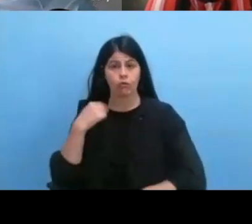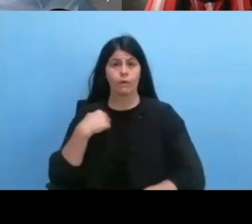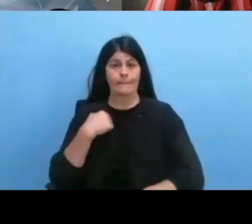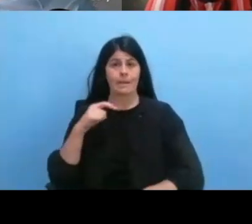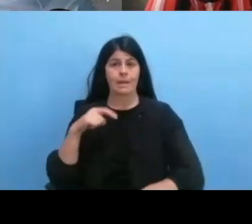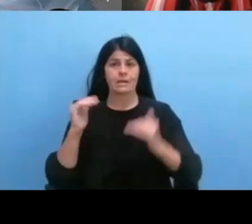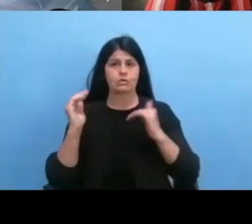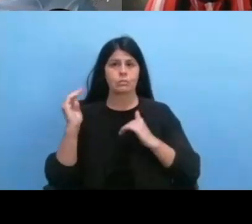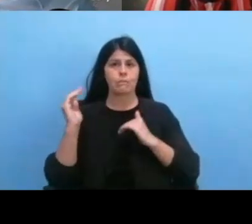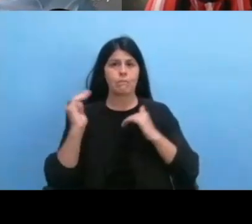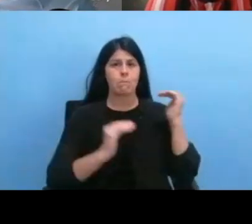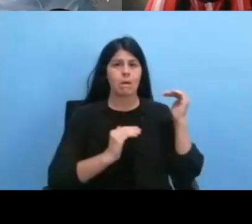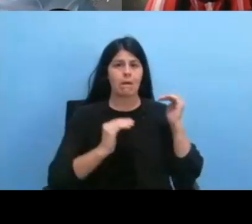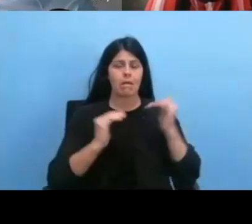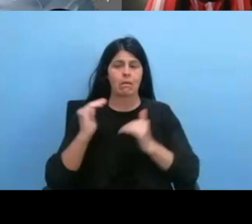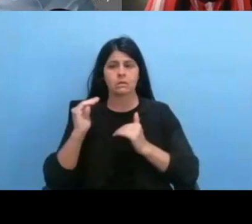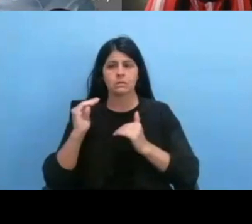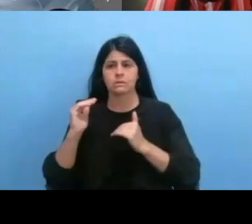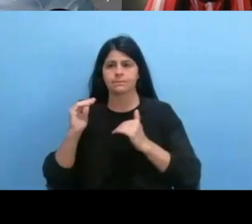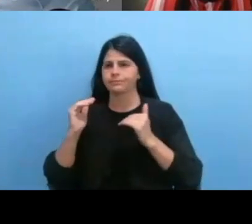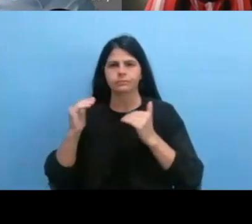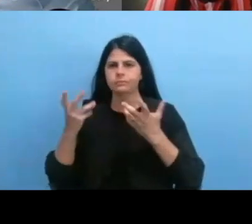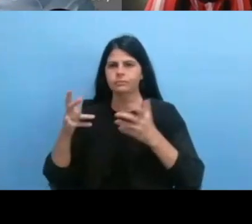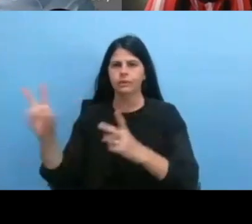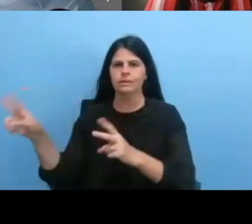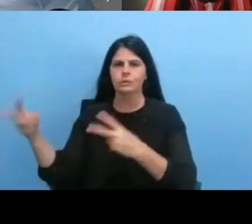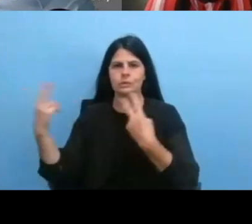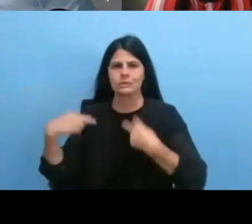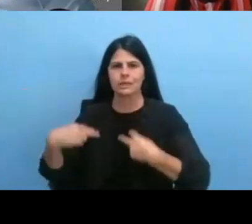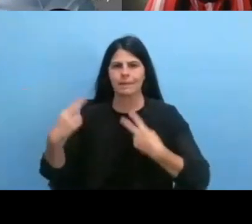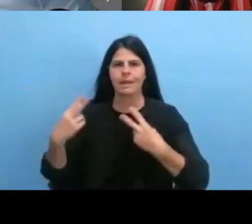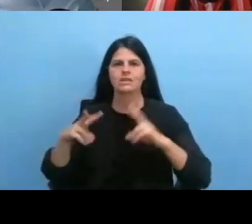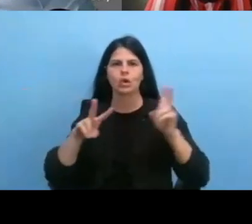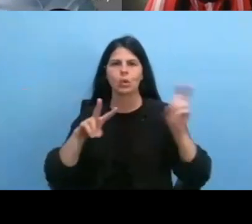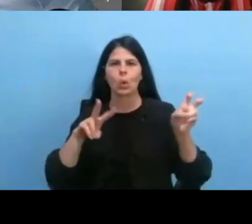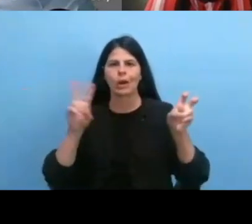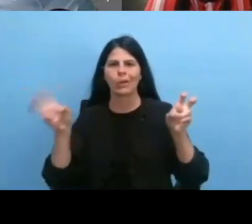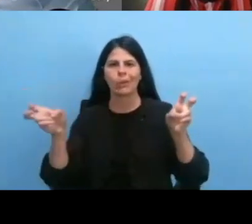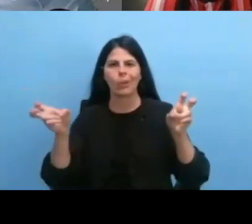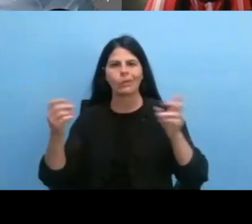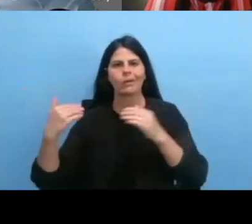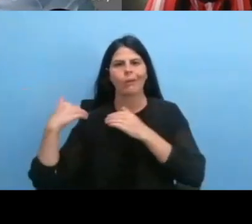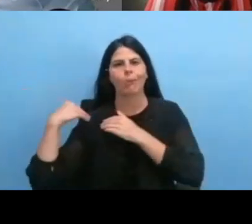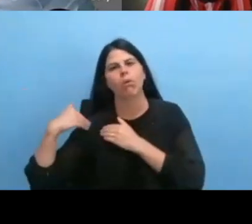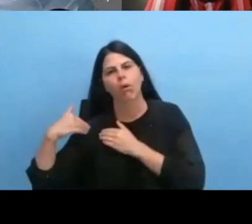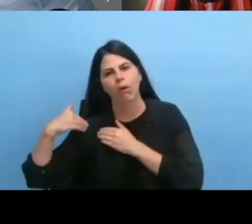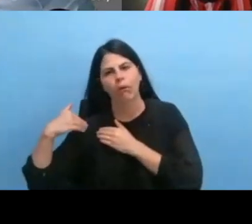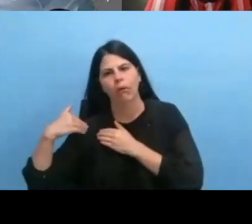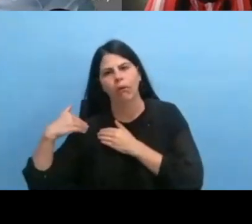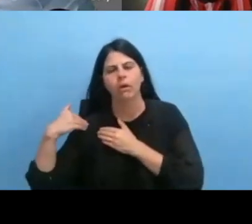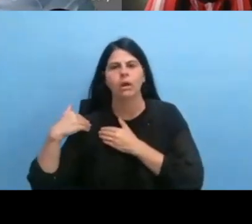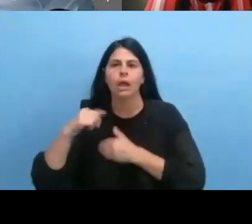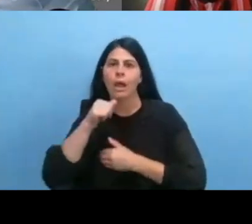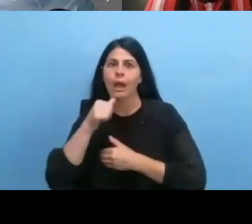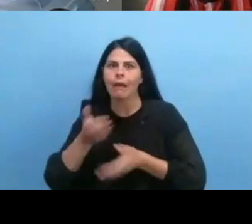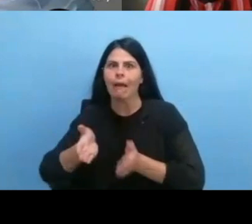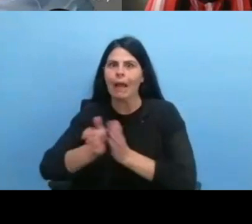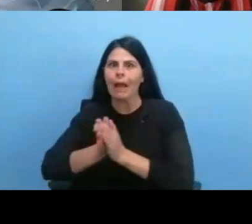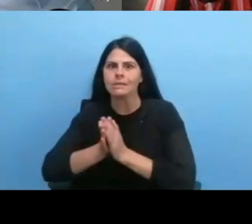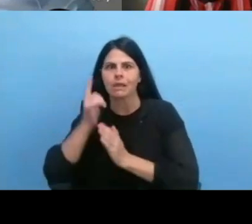like not being seen as a quote unquote burden, and not asking for like quote unquote too